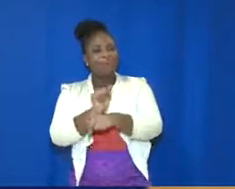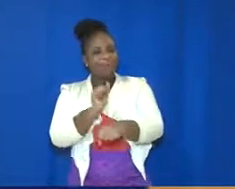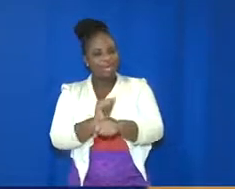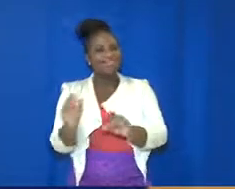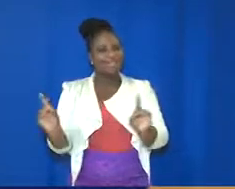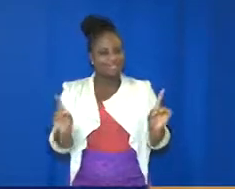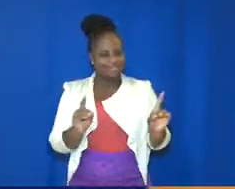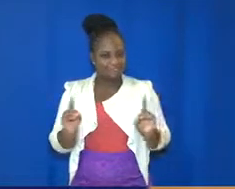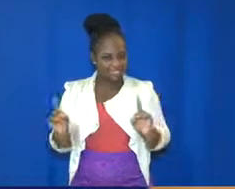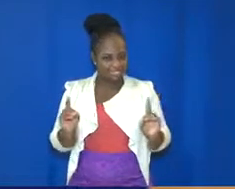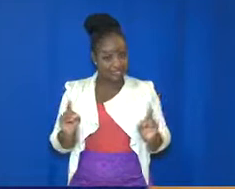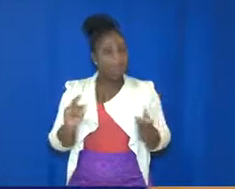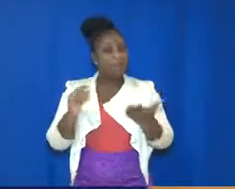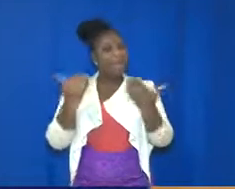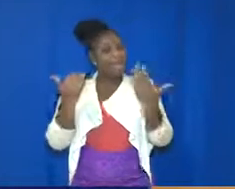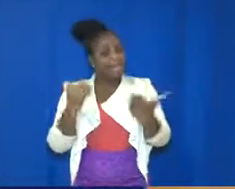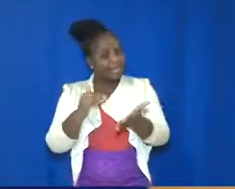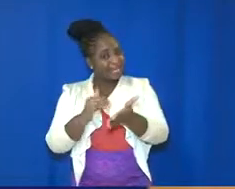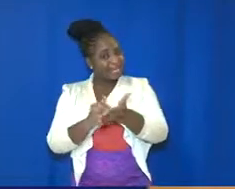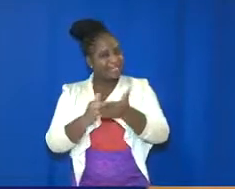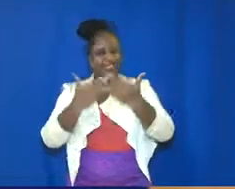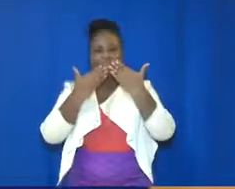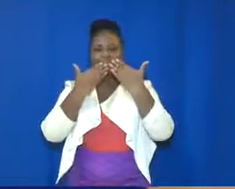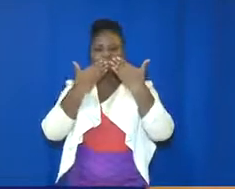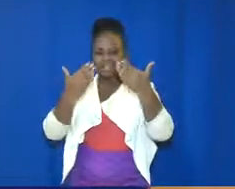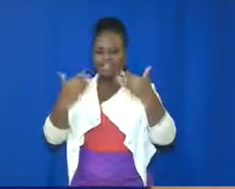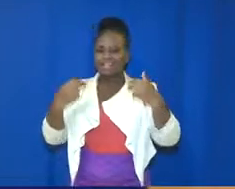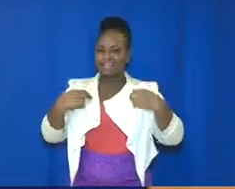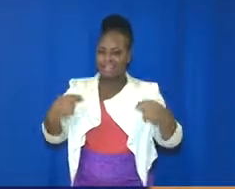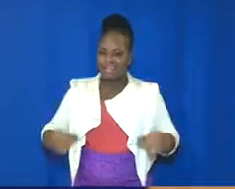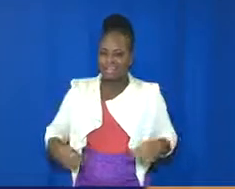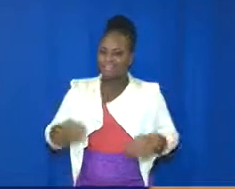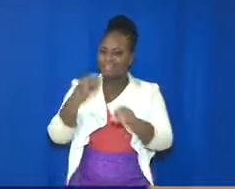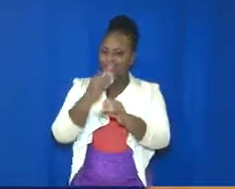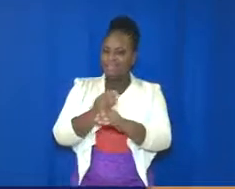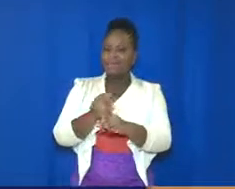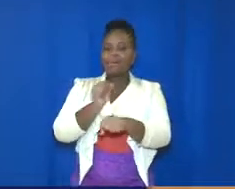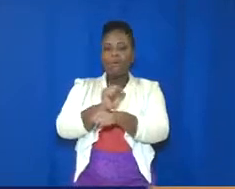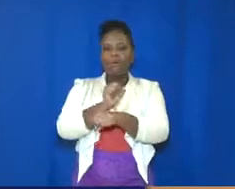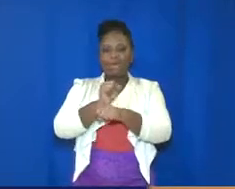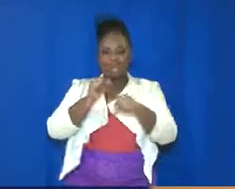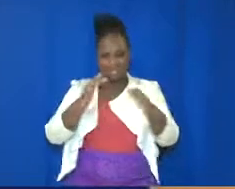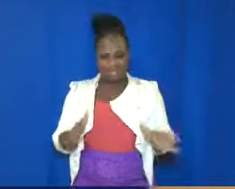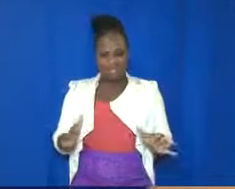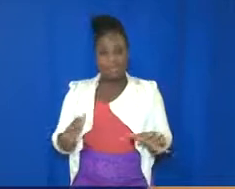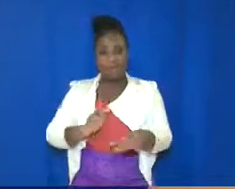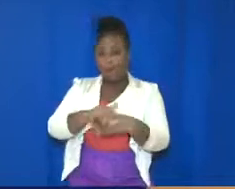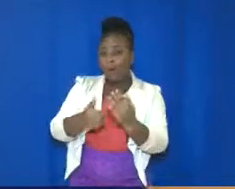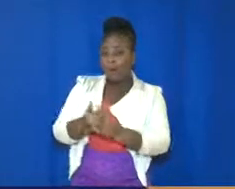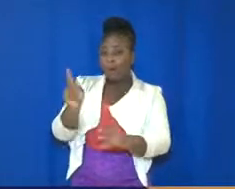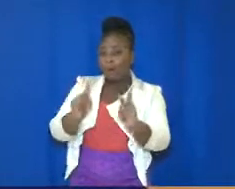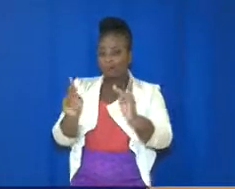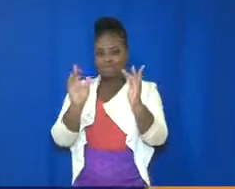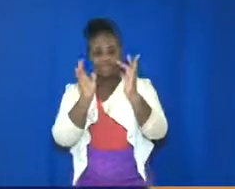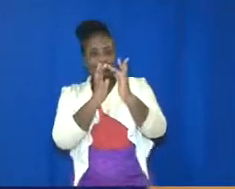doing. Let me once again thank the healthcare workers, including all those responsible for the